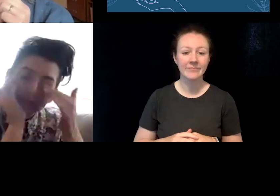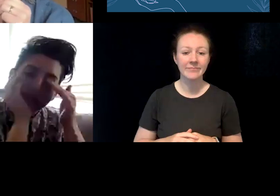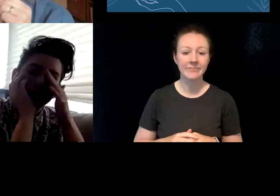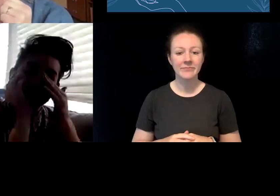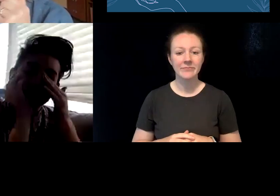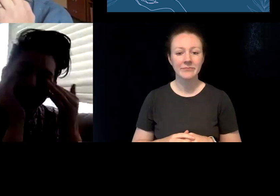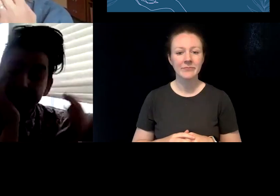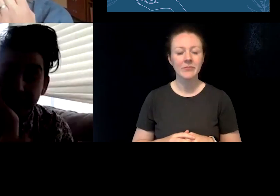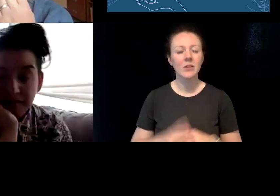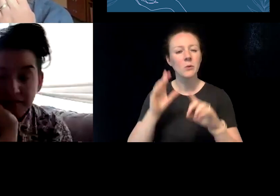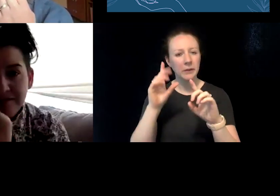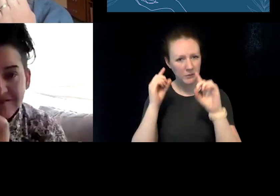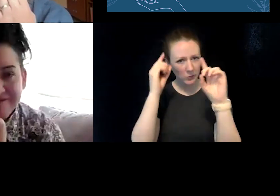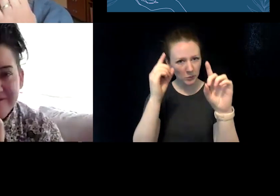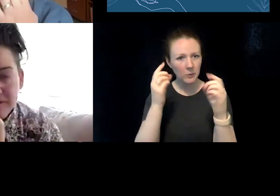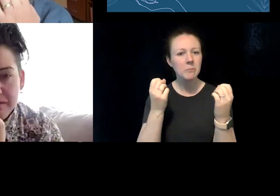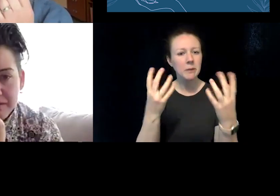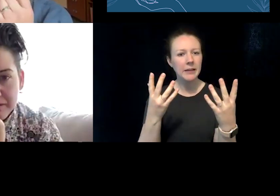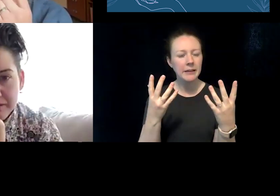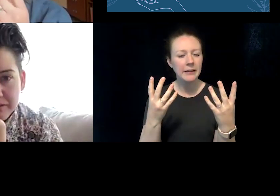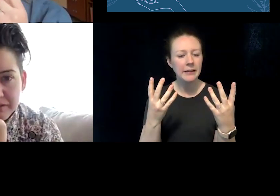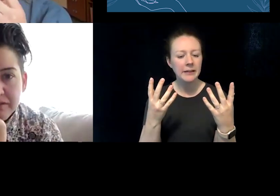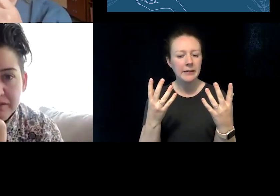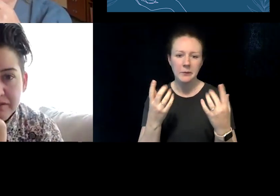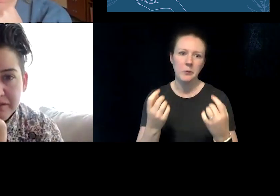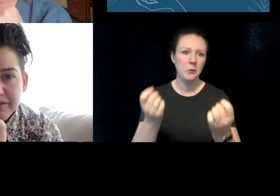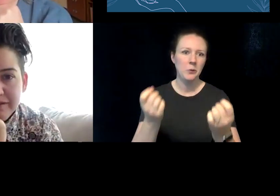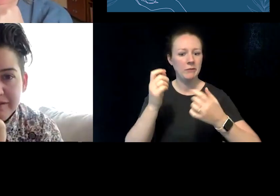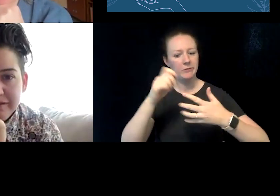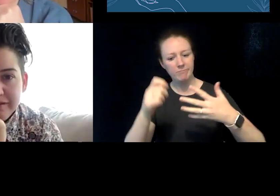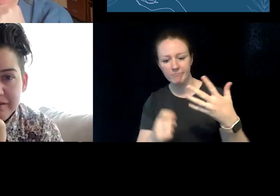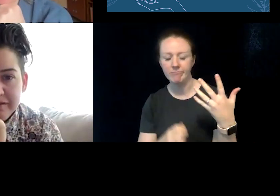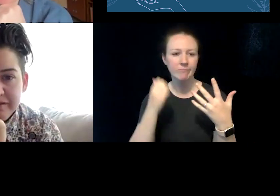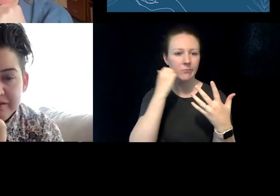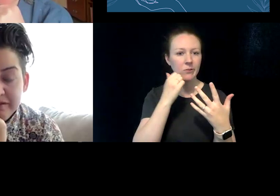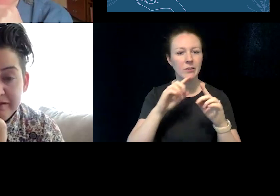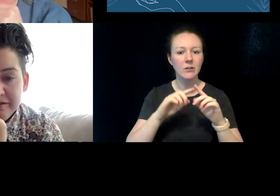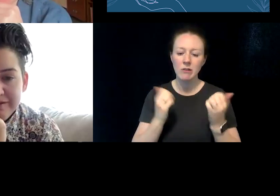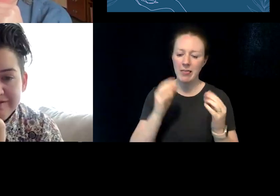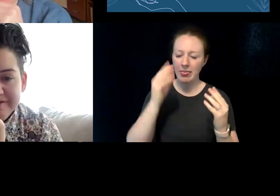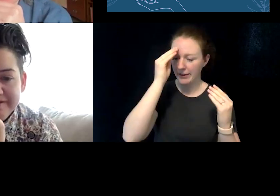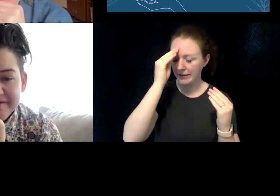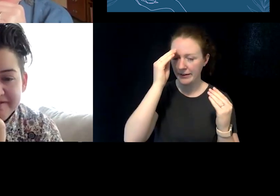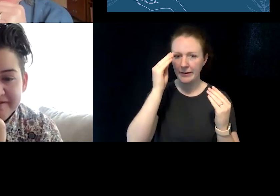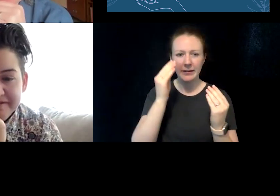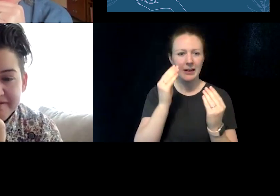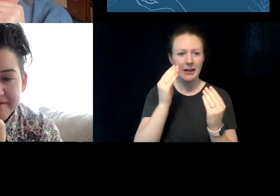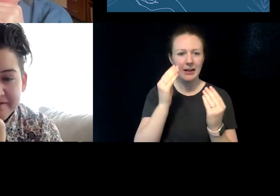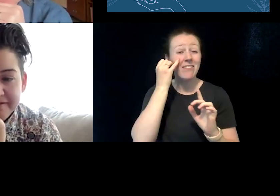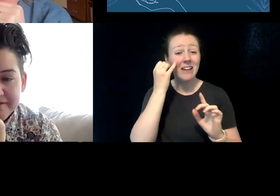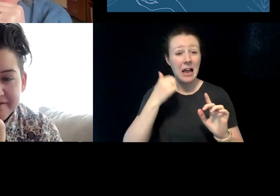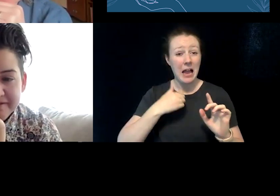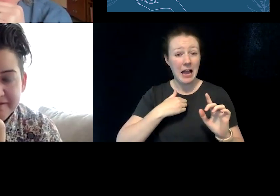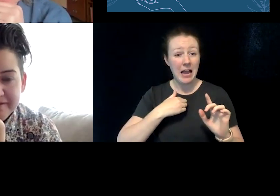to do things, and then for many reasons we have to adapt. And sometimes it's easy to think that, oh, but if I just do